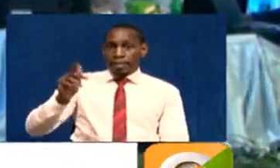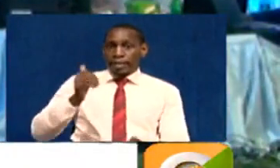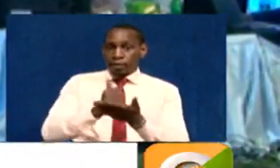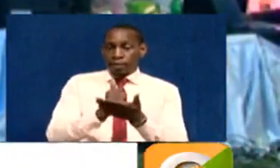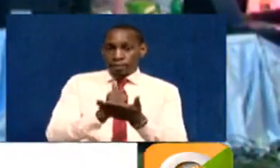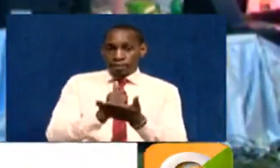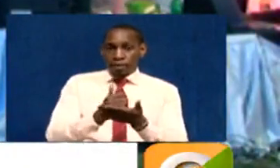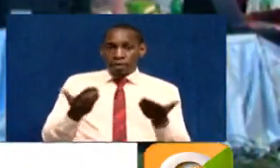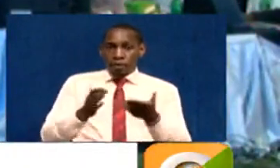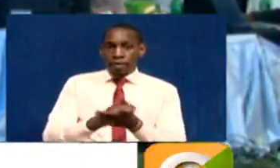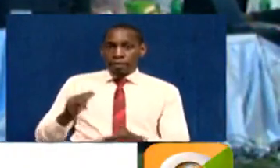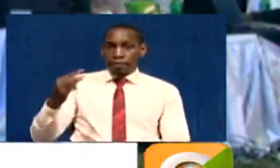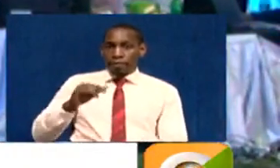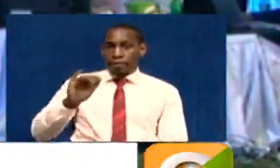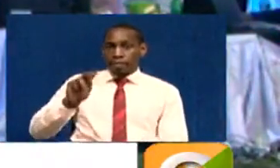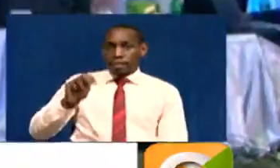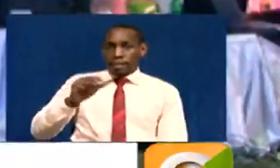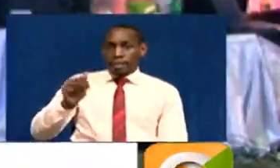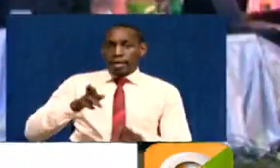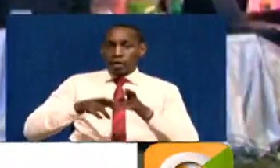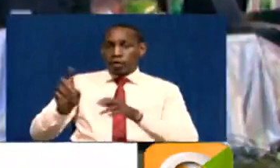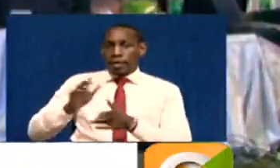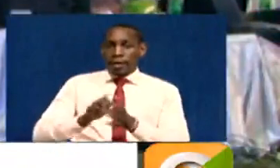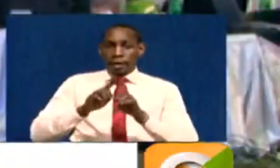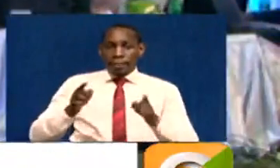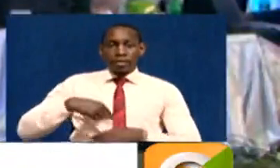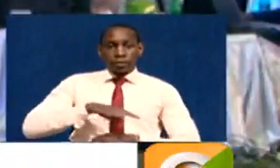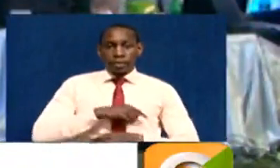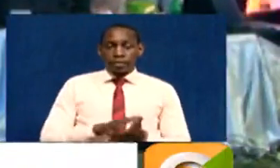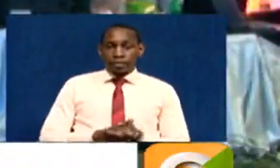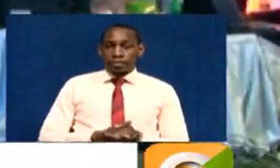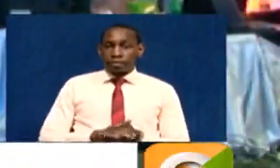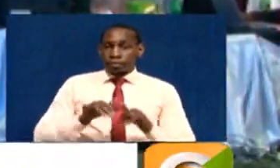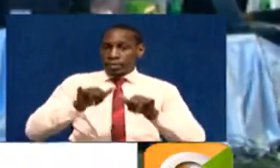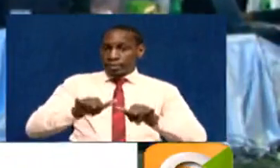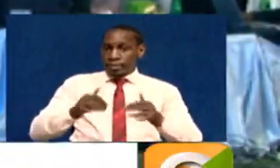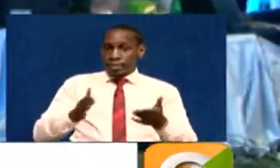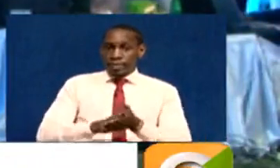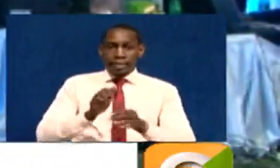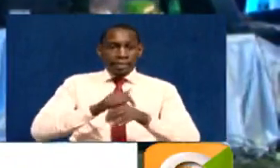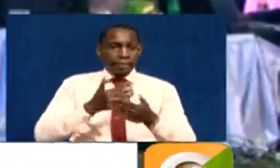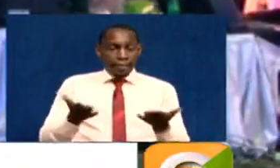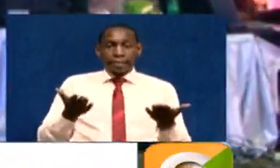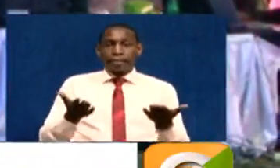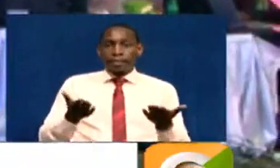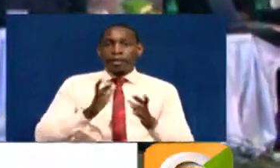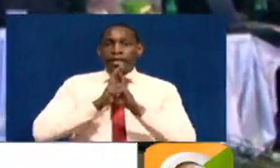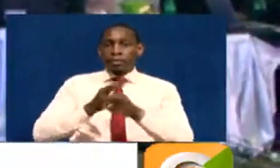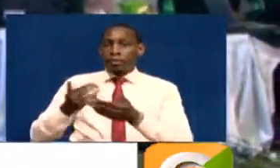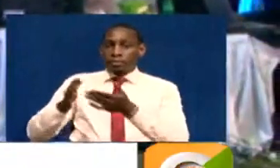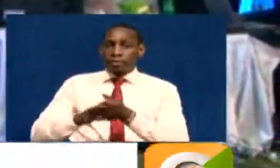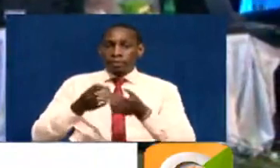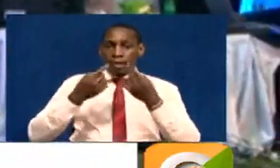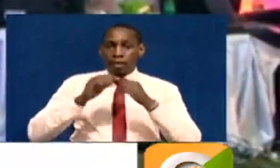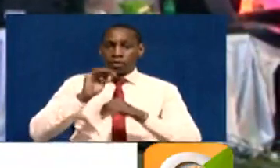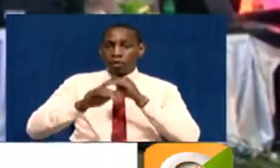offices along Gitanga Road here in Nairobi. But Yvonne, we're still staking out here for whatever time it will take for the results to come out